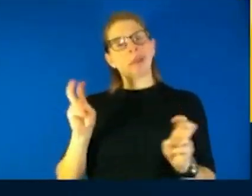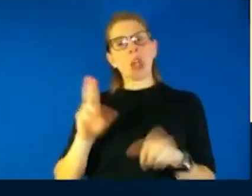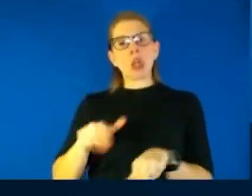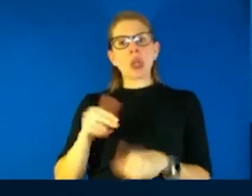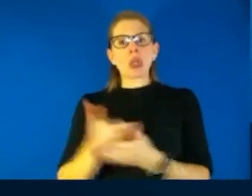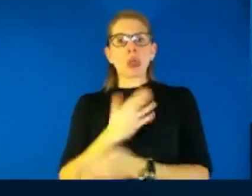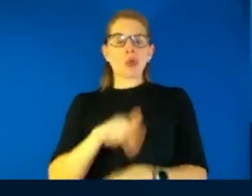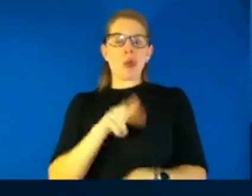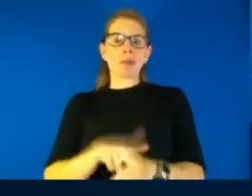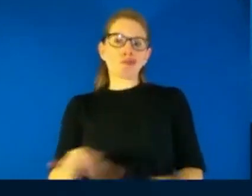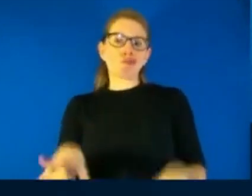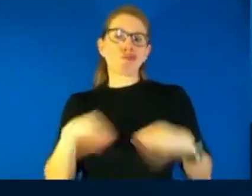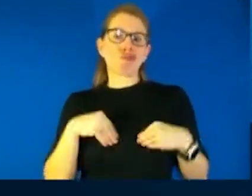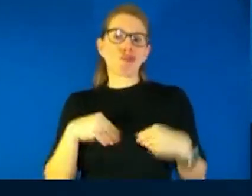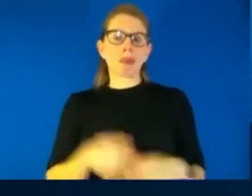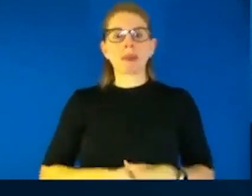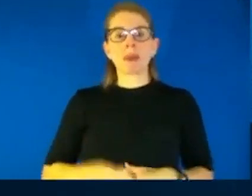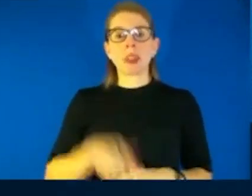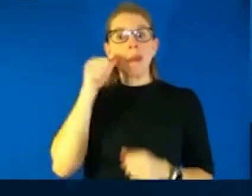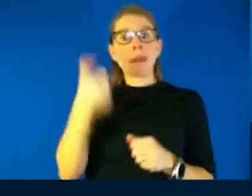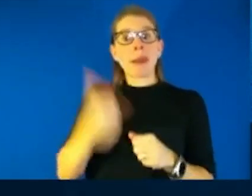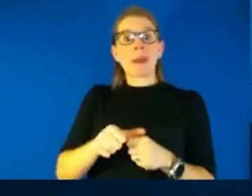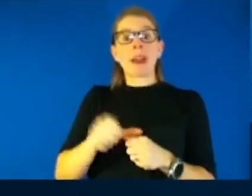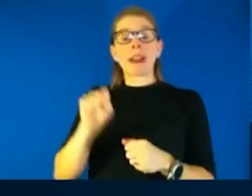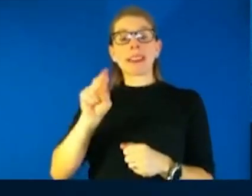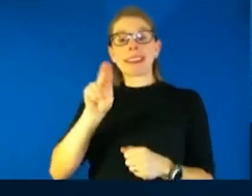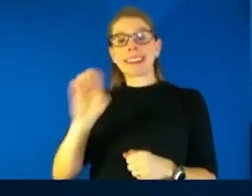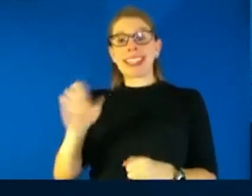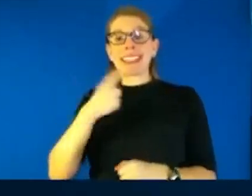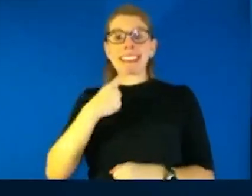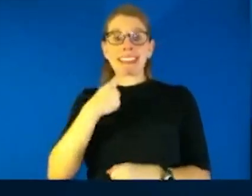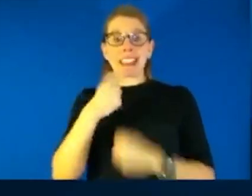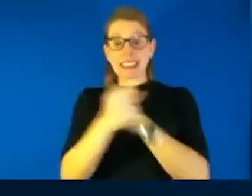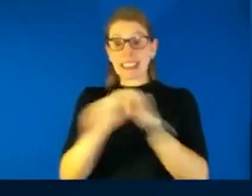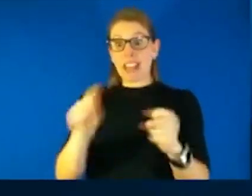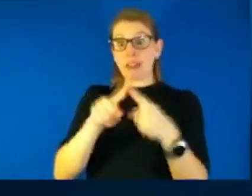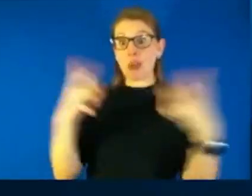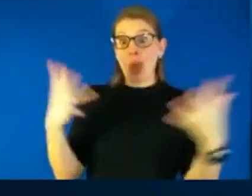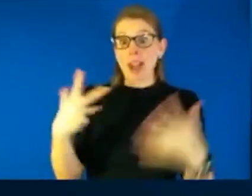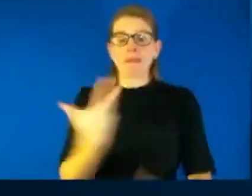that. Remember, Sunny says it's safe to vaccinate.